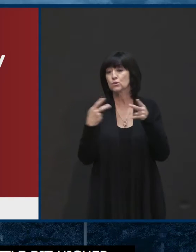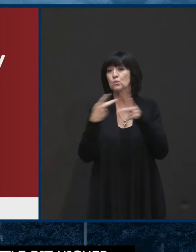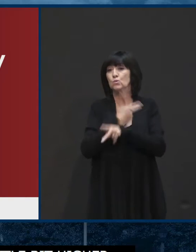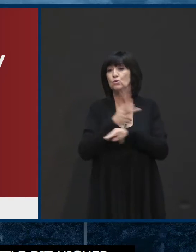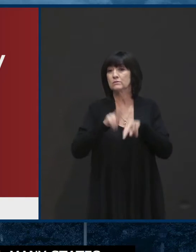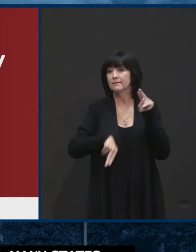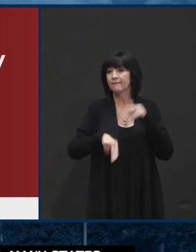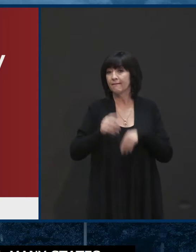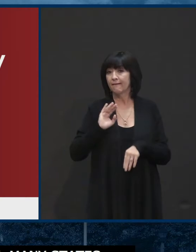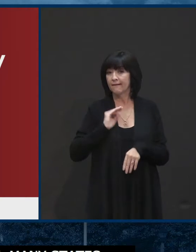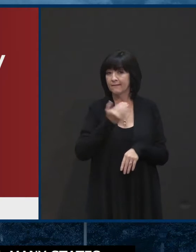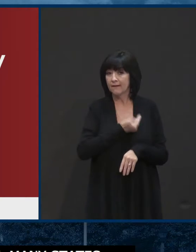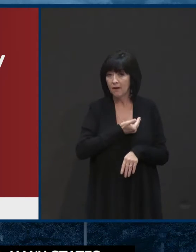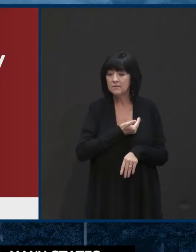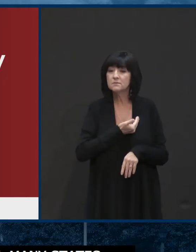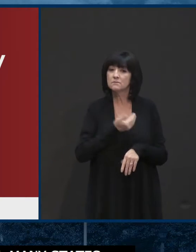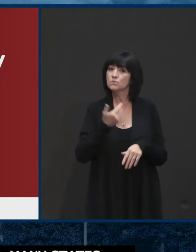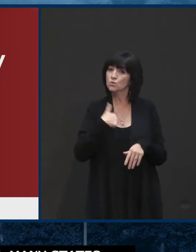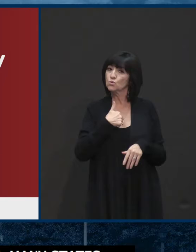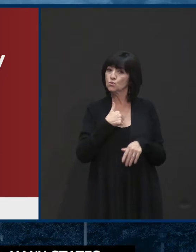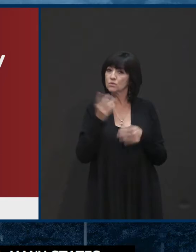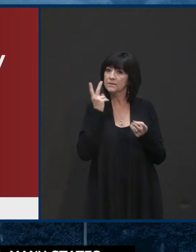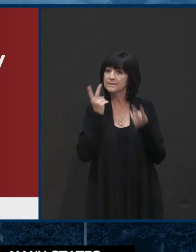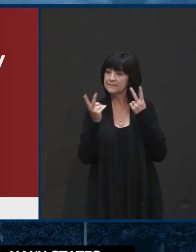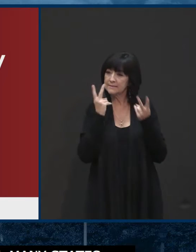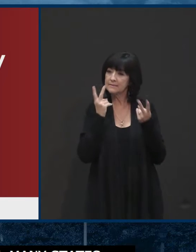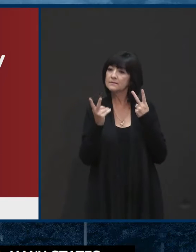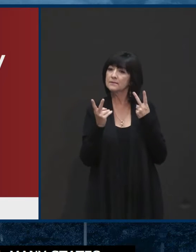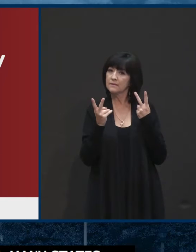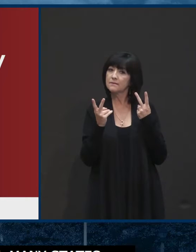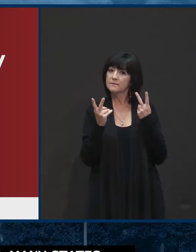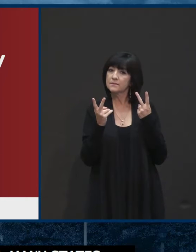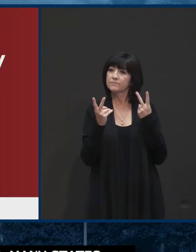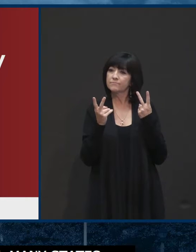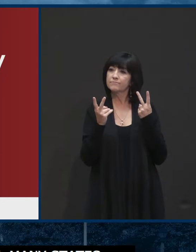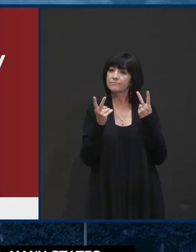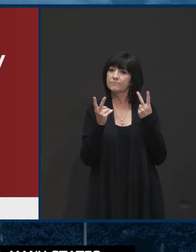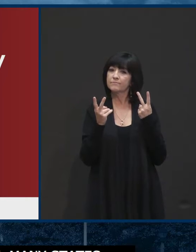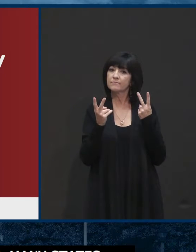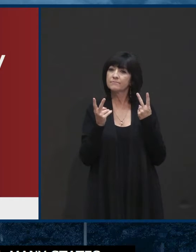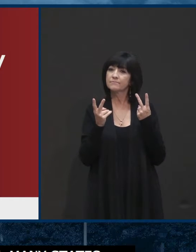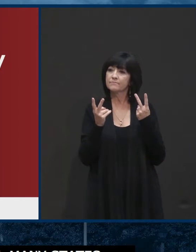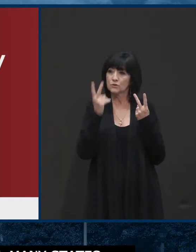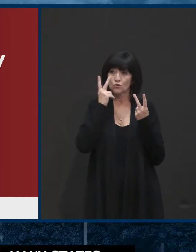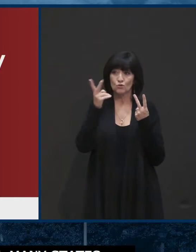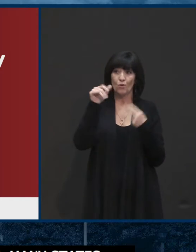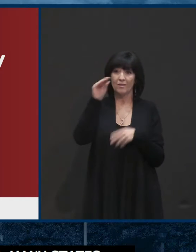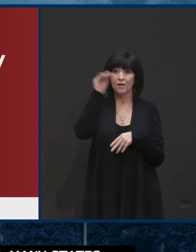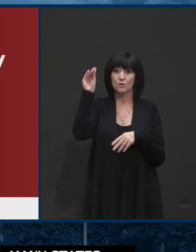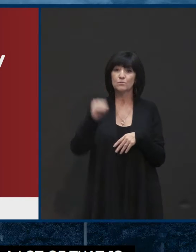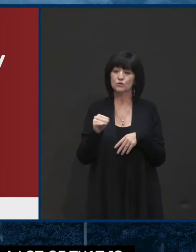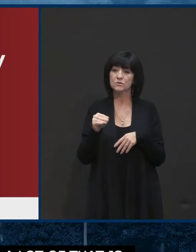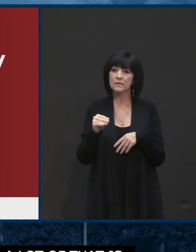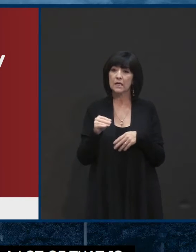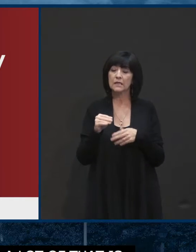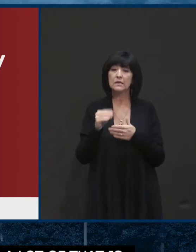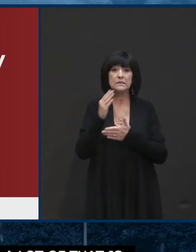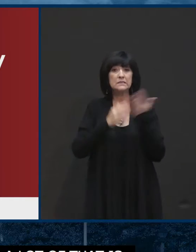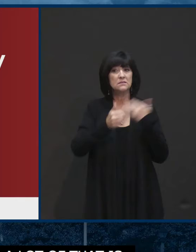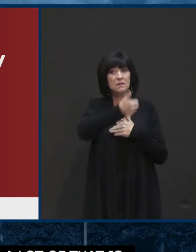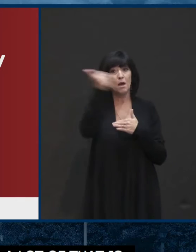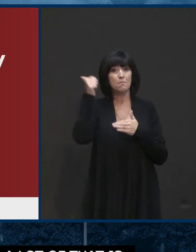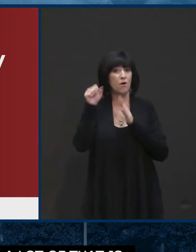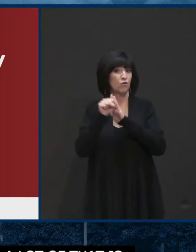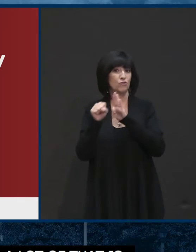areas where mask wearing is, as we saw a minute ago, not as pervasive as it is here, and hats go off to